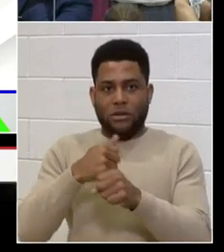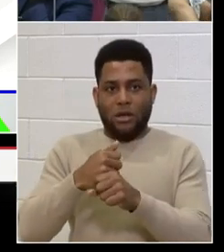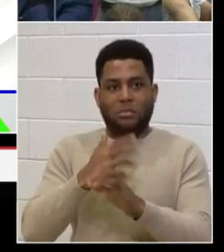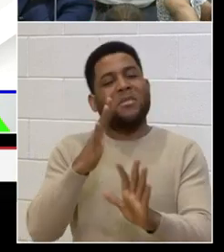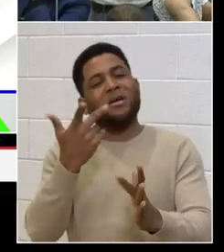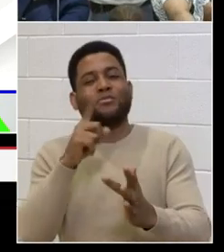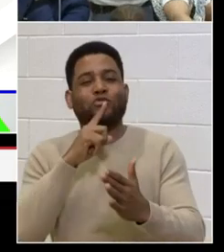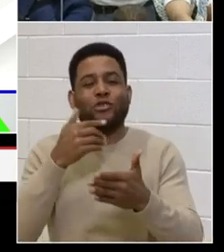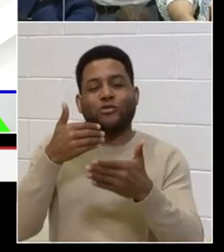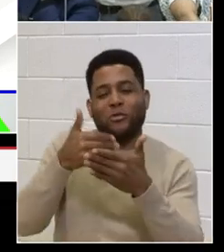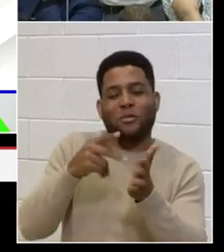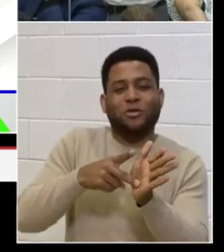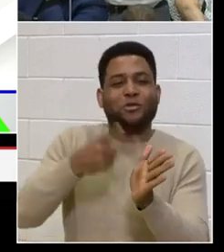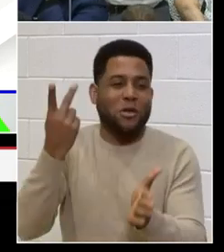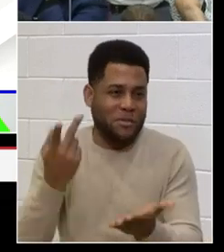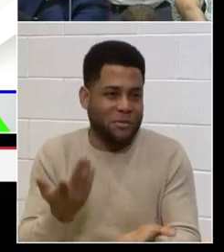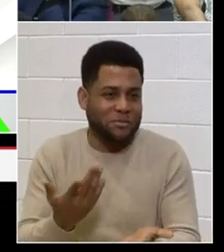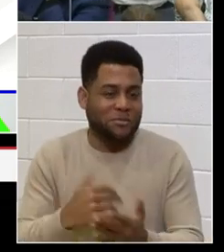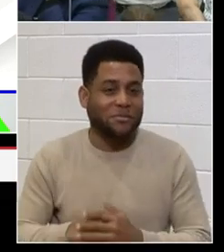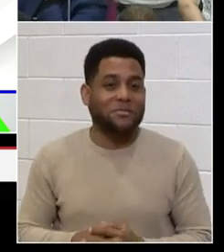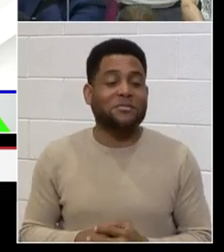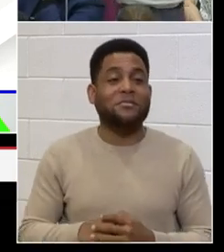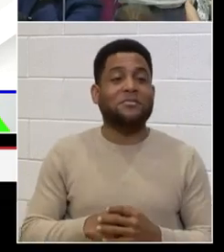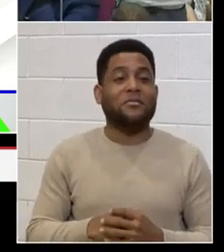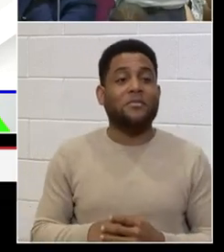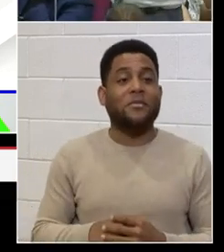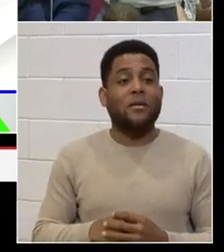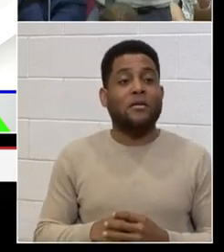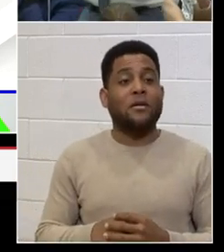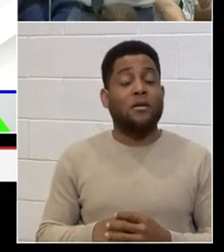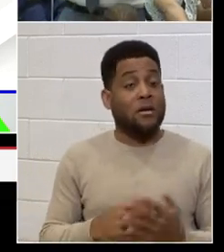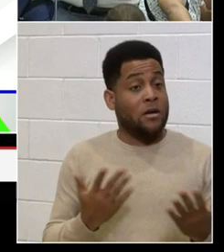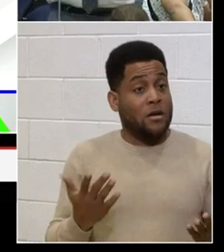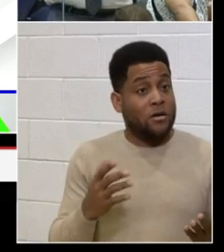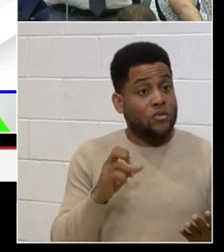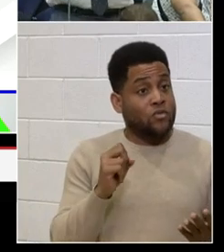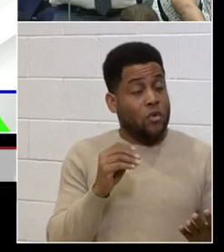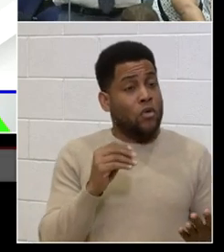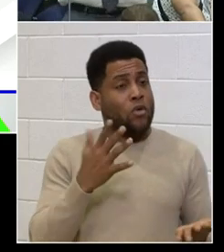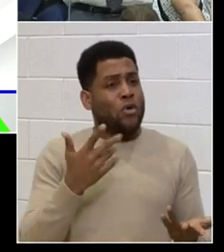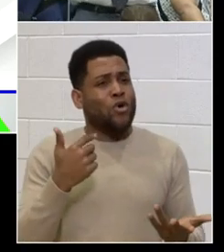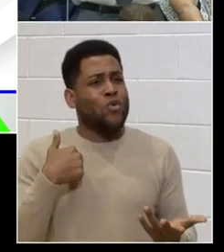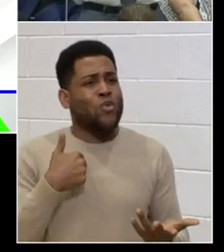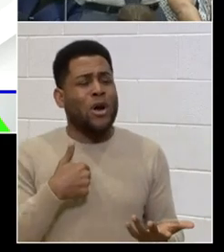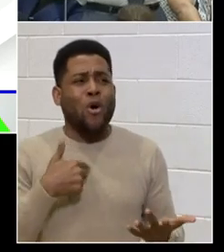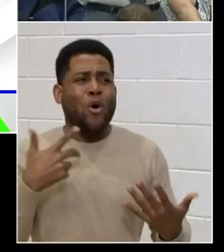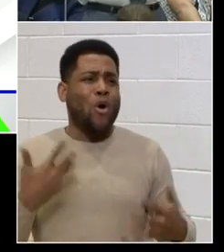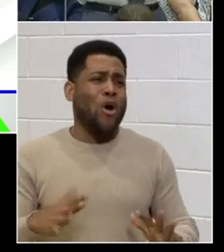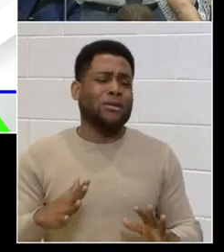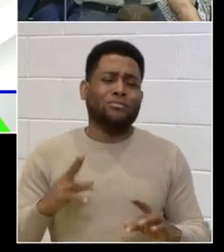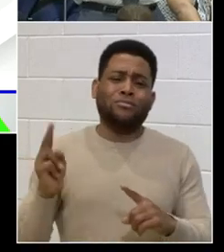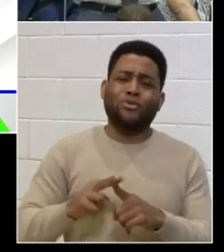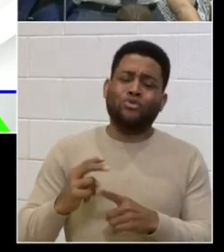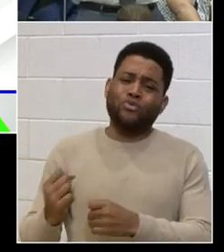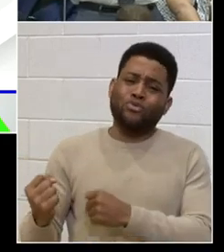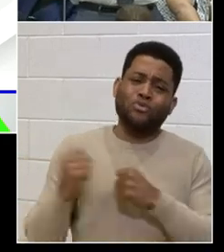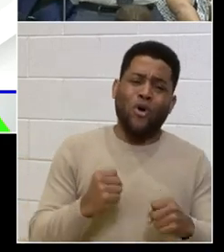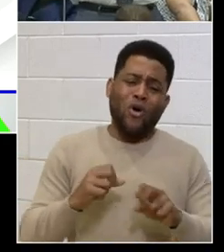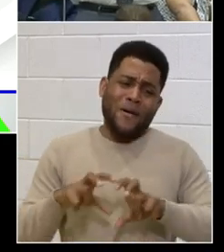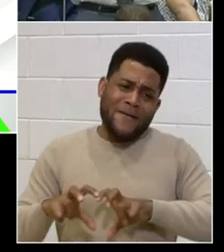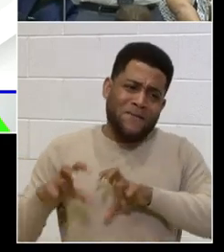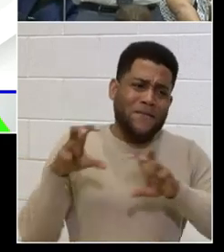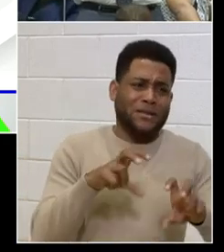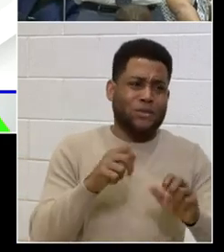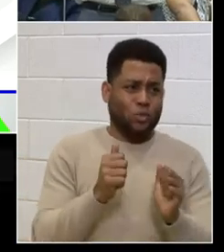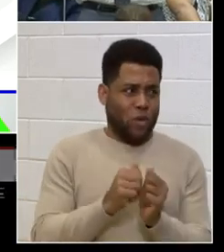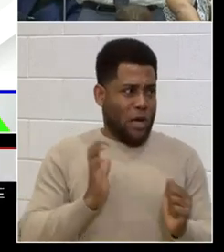in the past decade. So we are making strong investments. And did you know that with those strong investments,